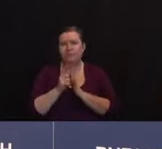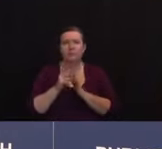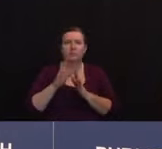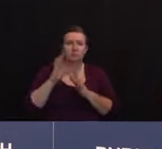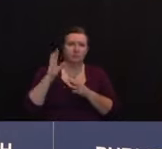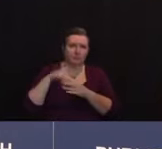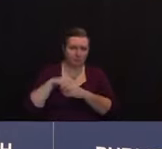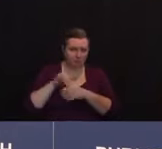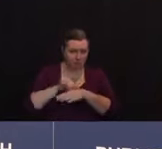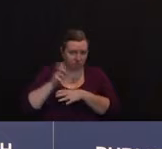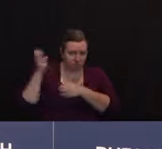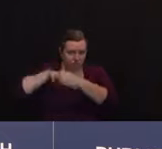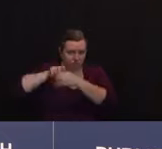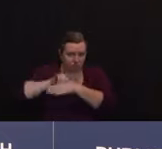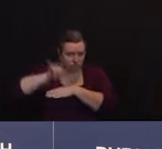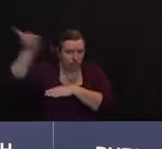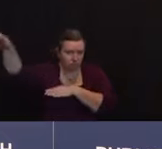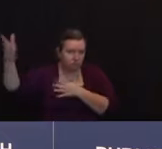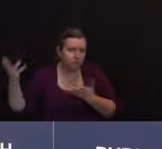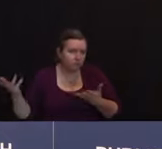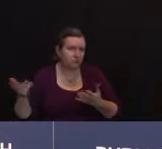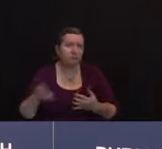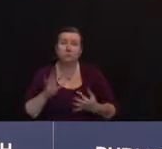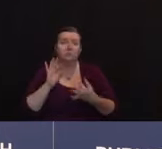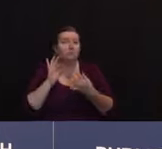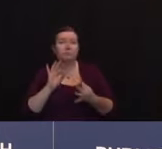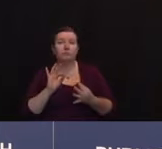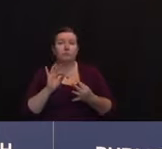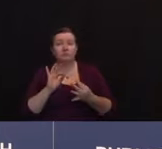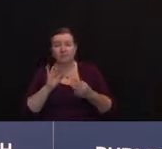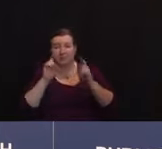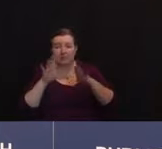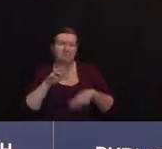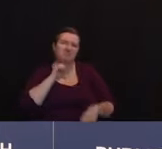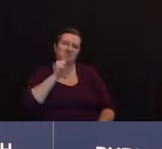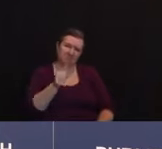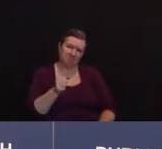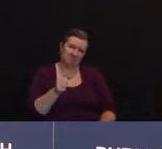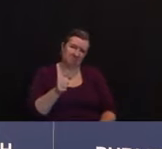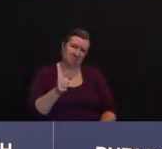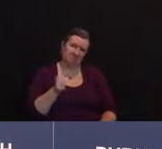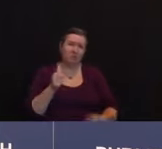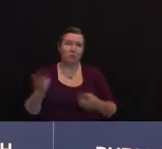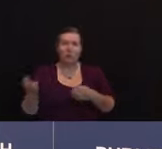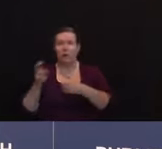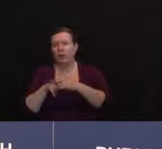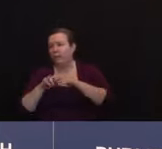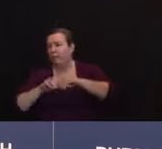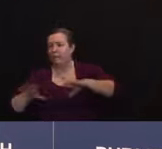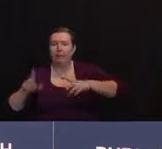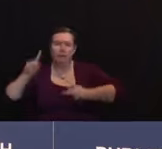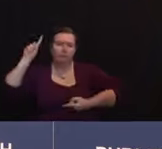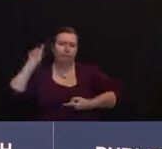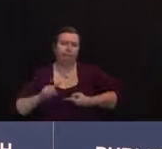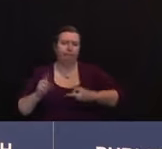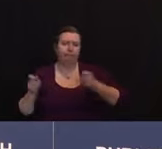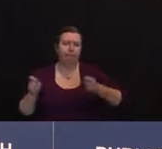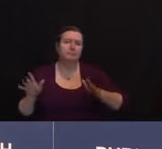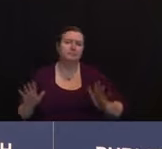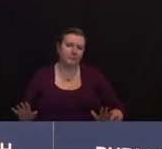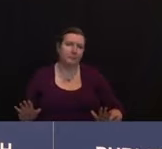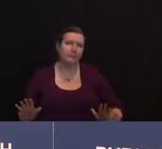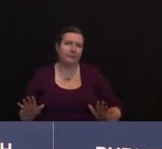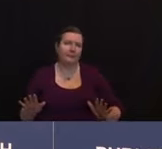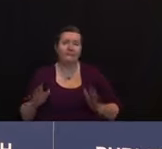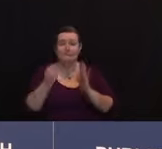but someone still could be infected and transmitting the virus. So I think it's a tool that we certainly should be looking at. I'm not sure when it's going